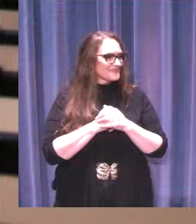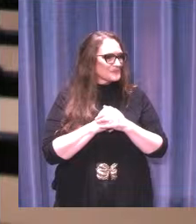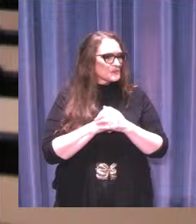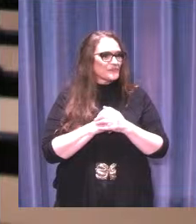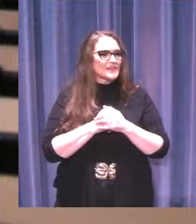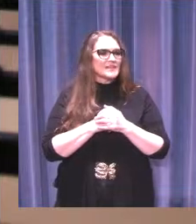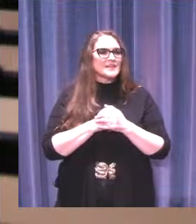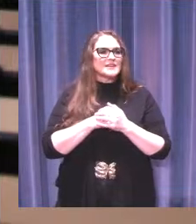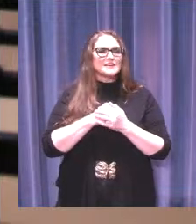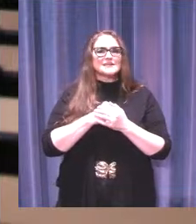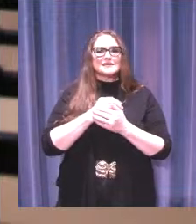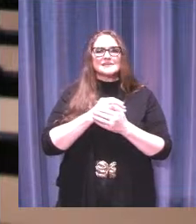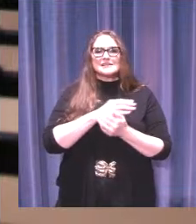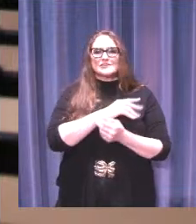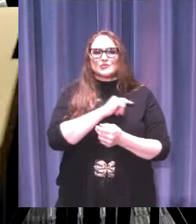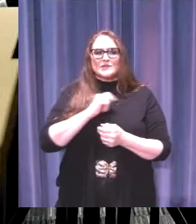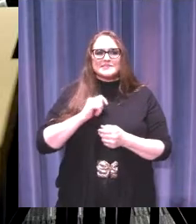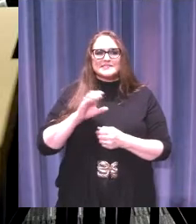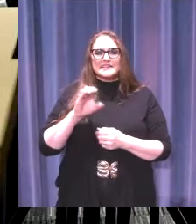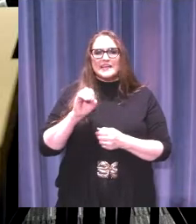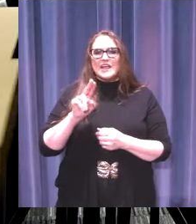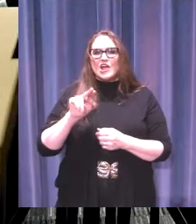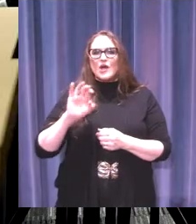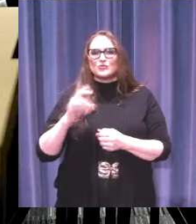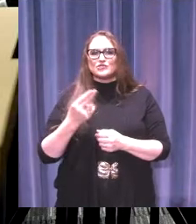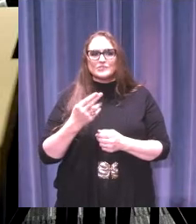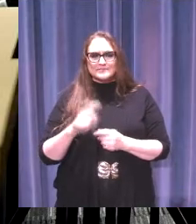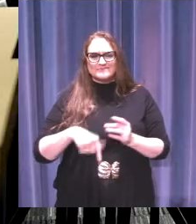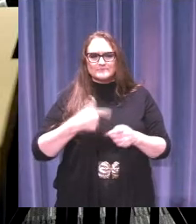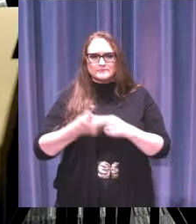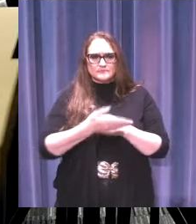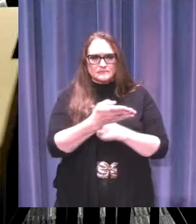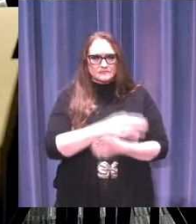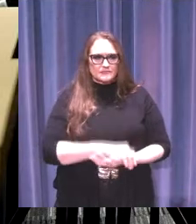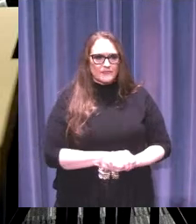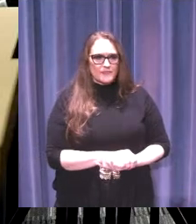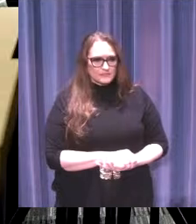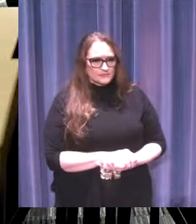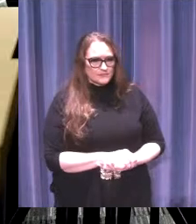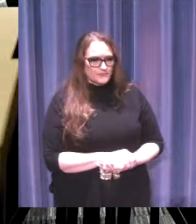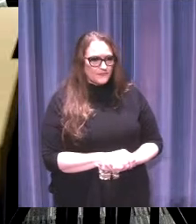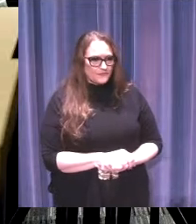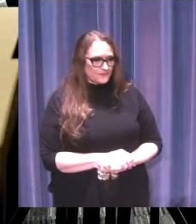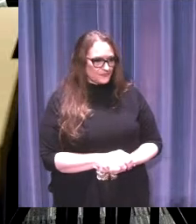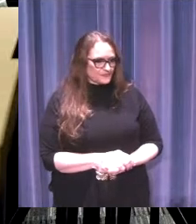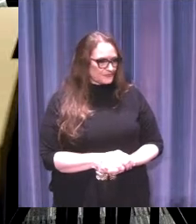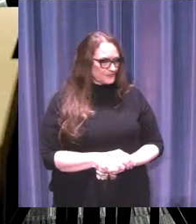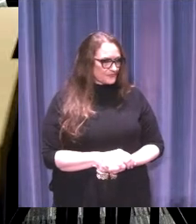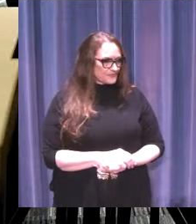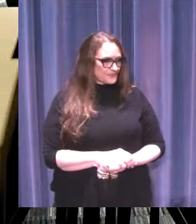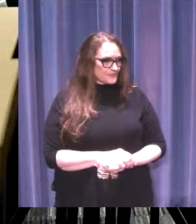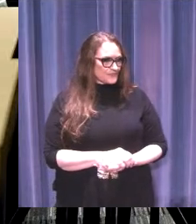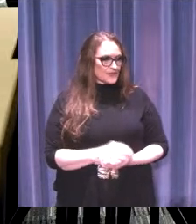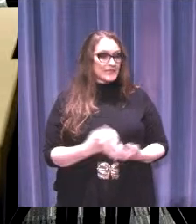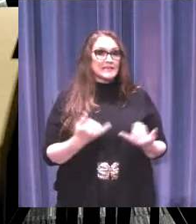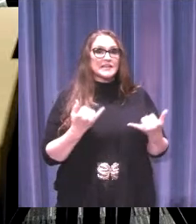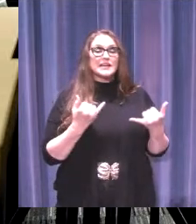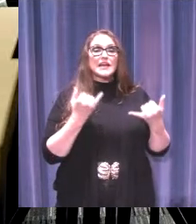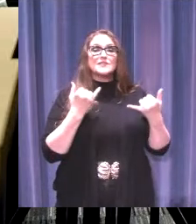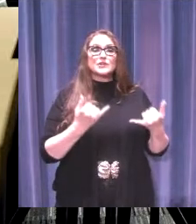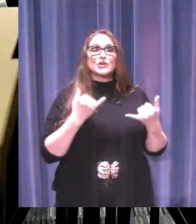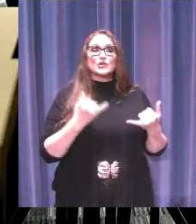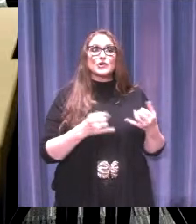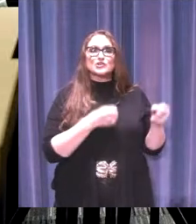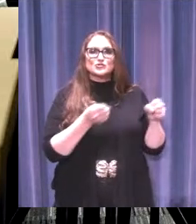Trustee Couch, you have the next question. Hi. In the current